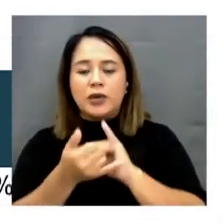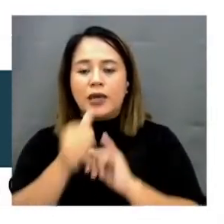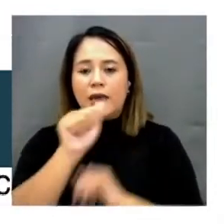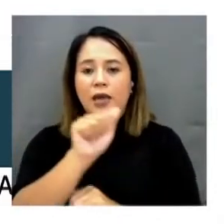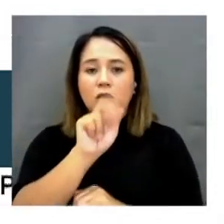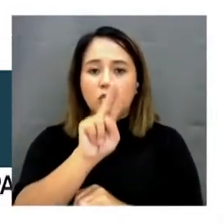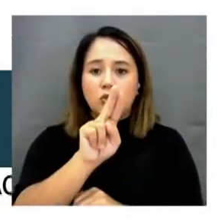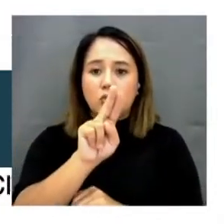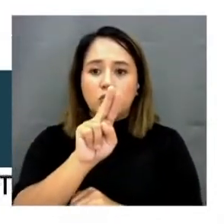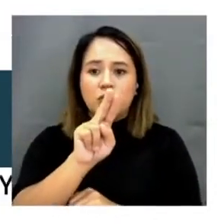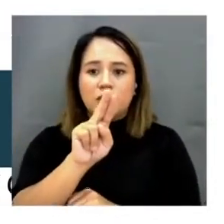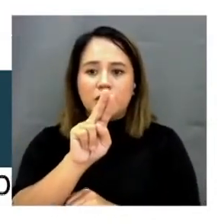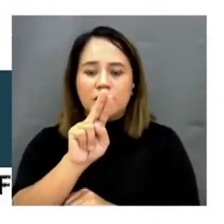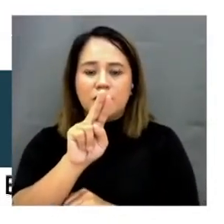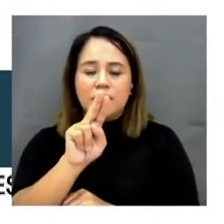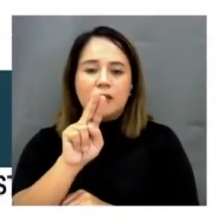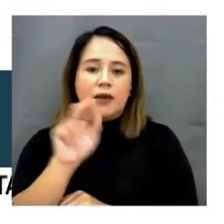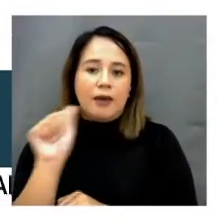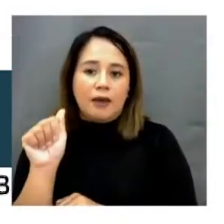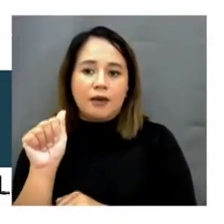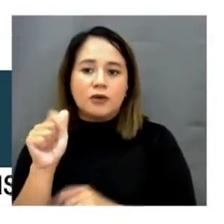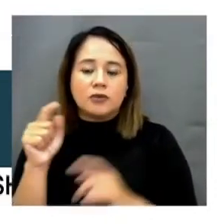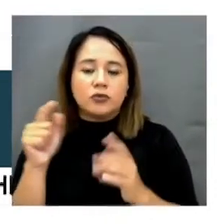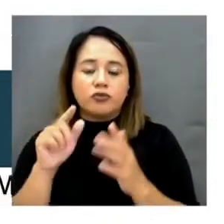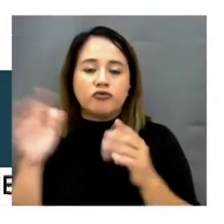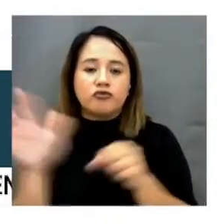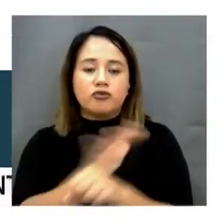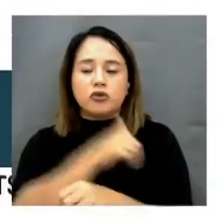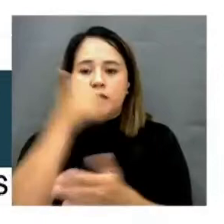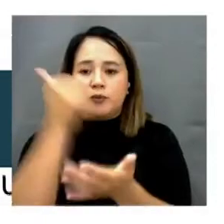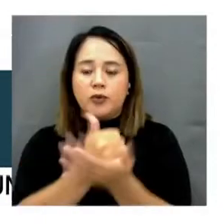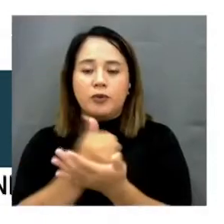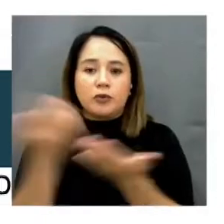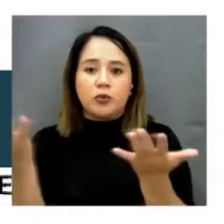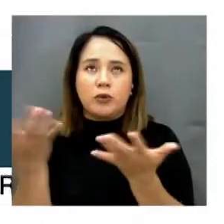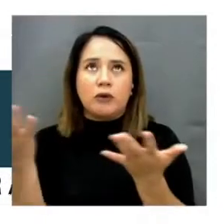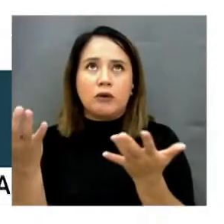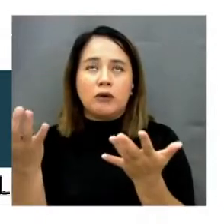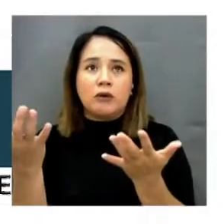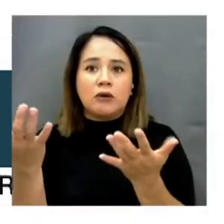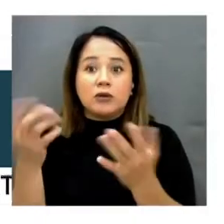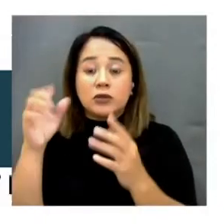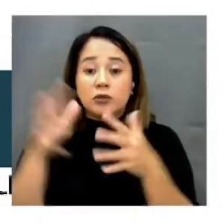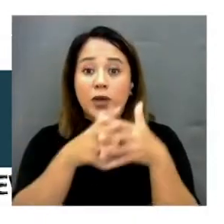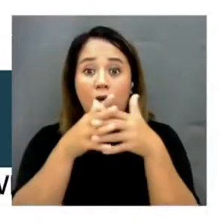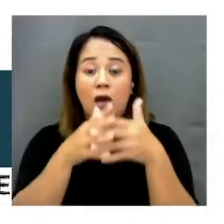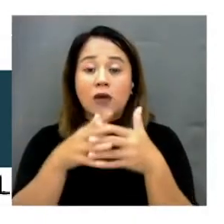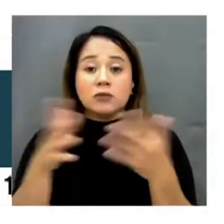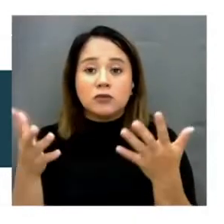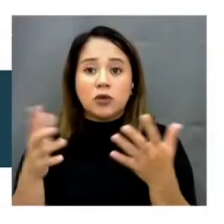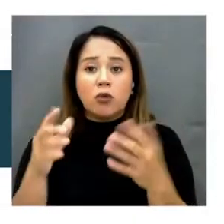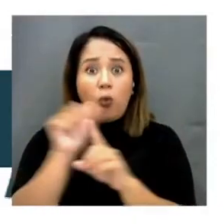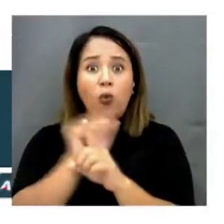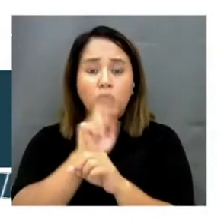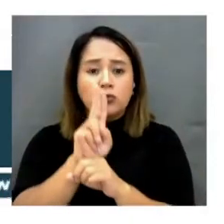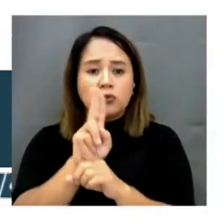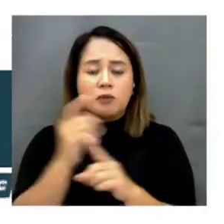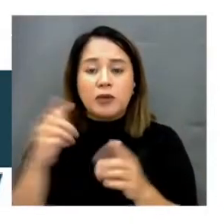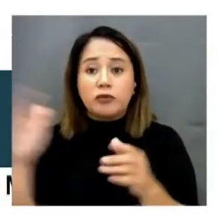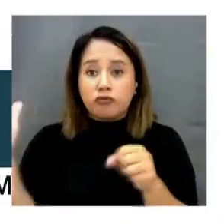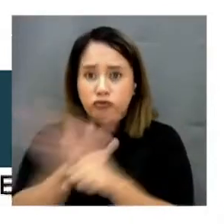to full approval in the United States as early as August of last year. So that when we have the full